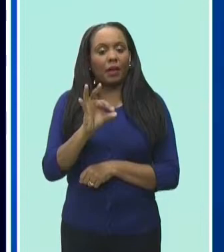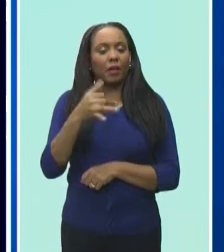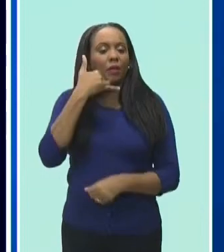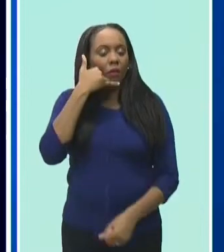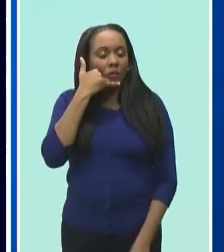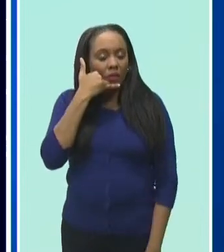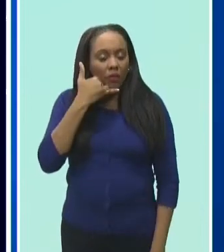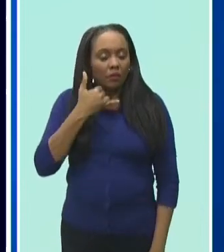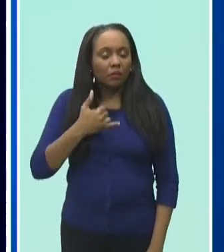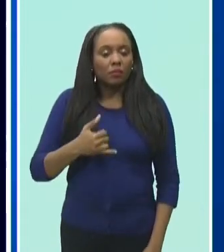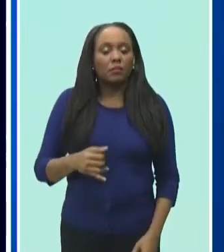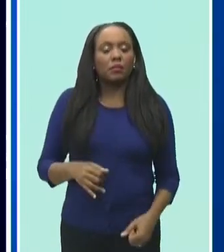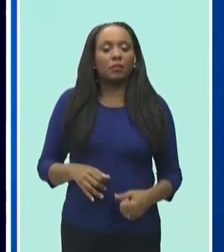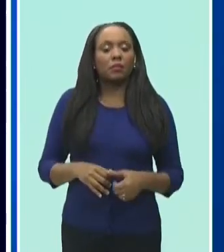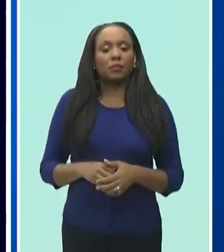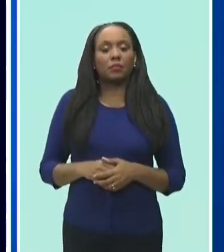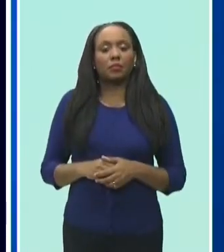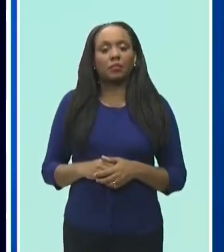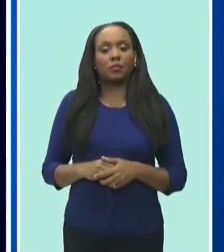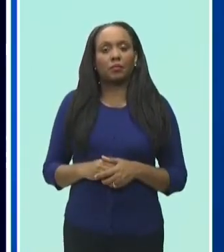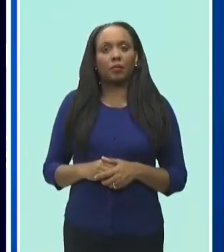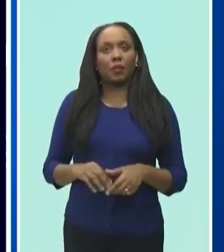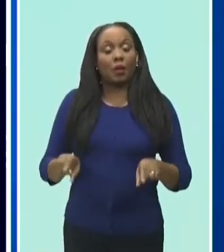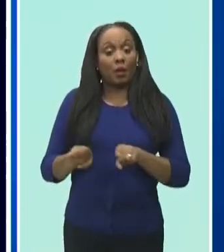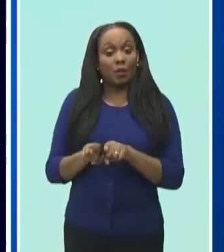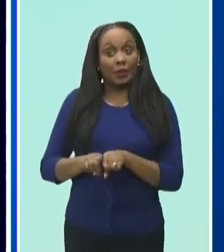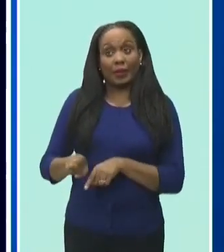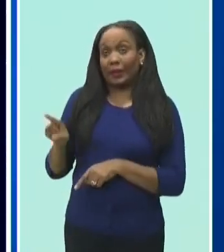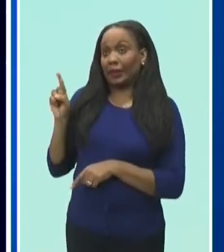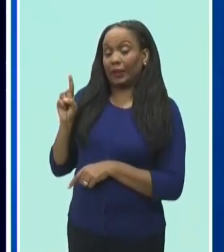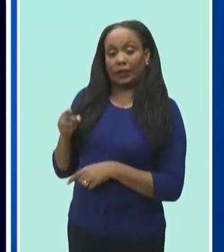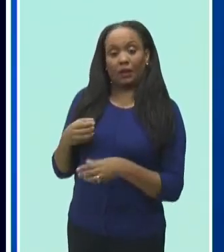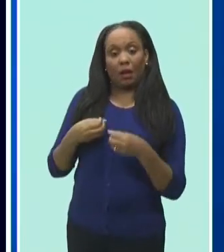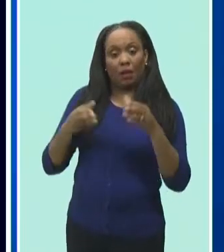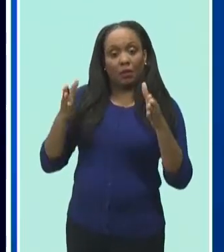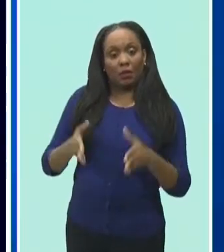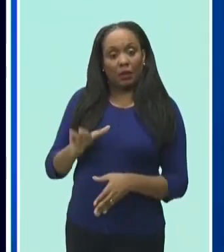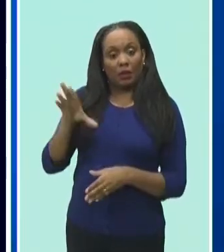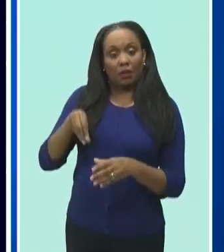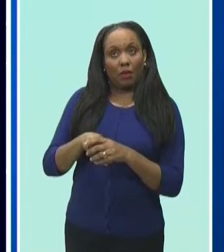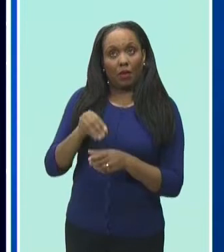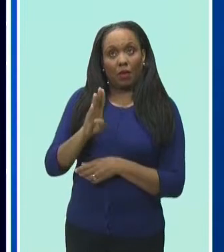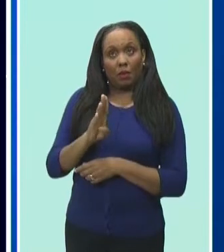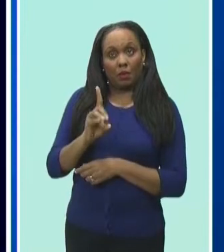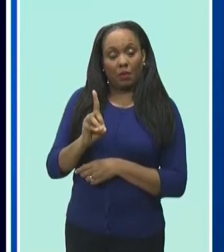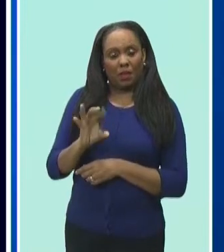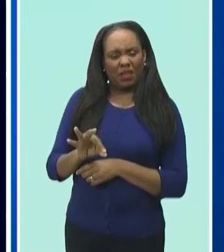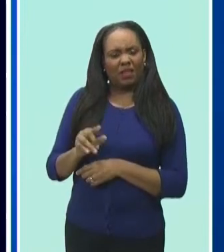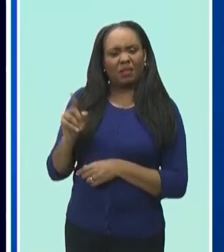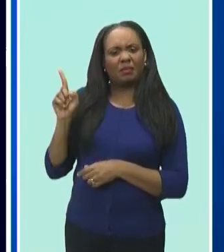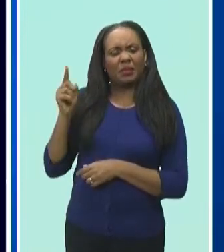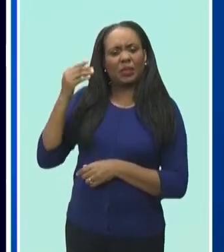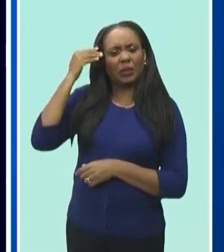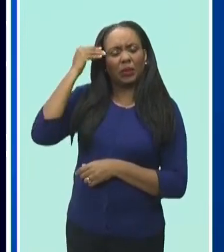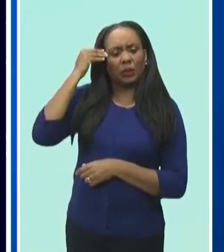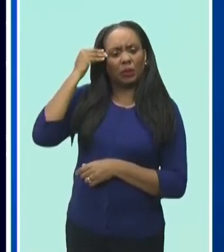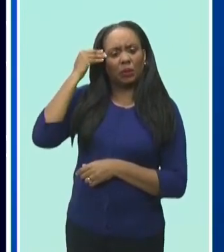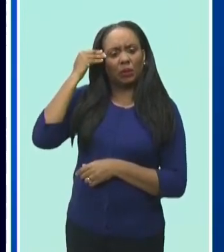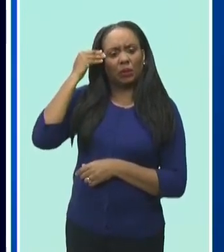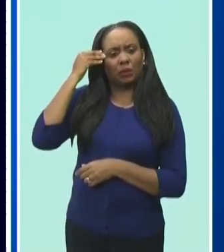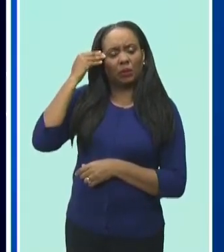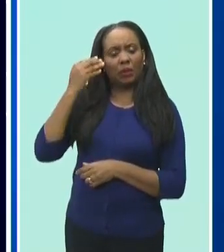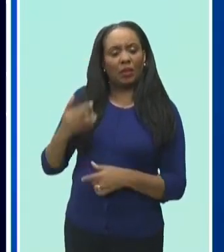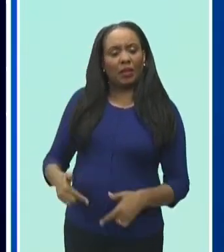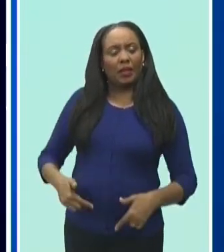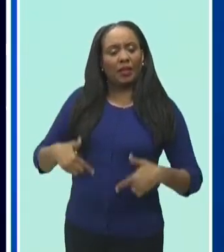charge sheet further contends that being a commissioned officer of the Barbados Defence Force, having knowledge of a threat to the life of a junior member